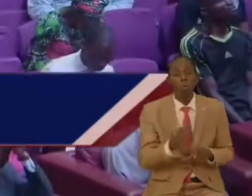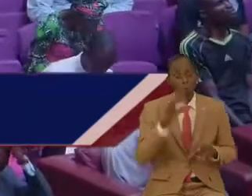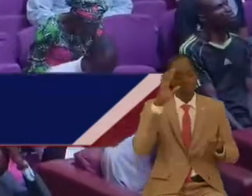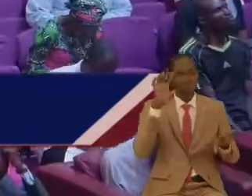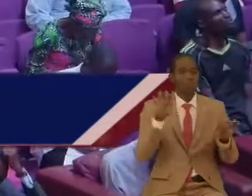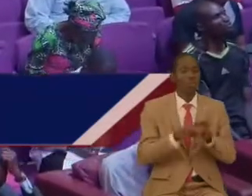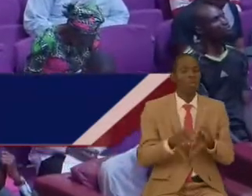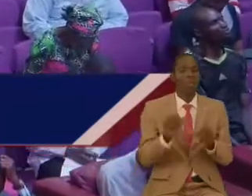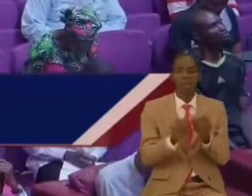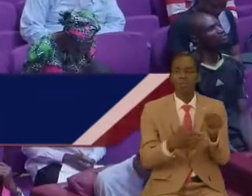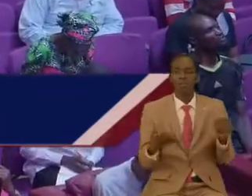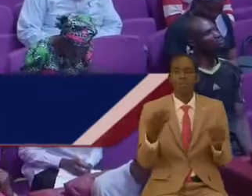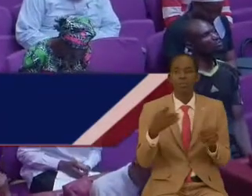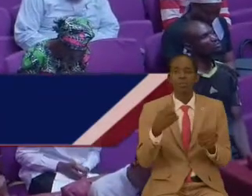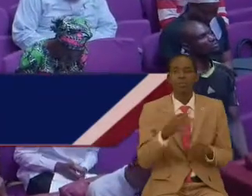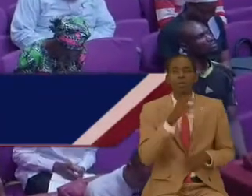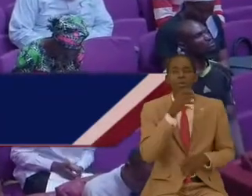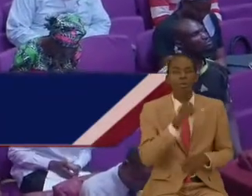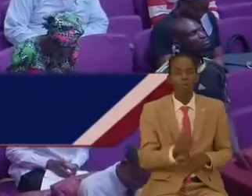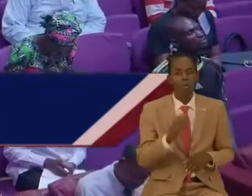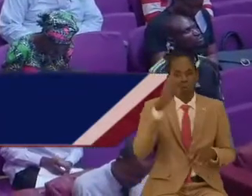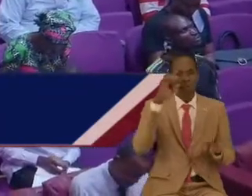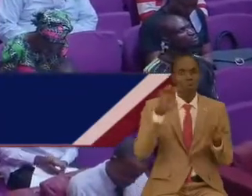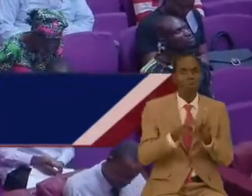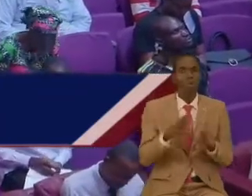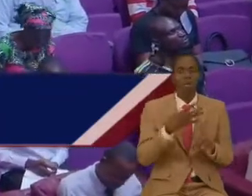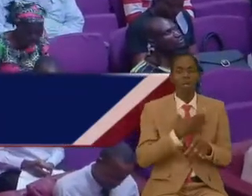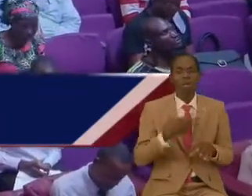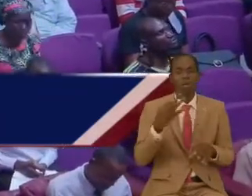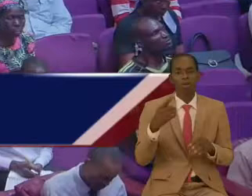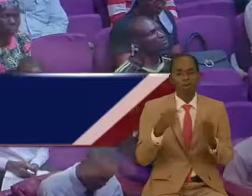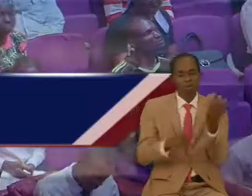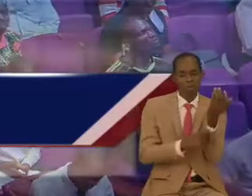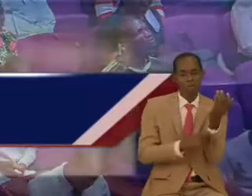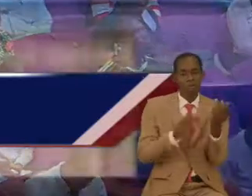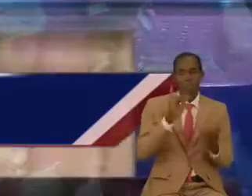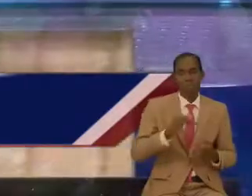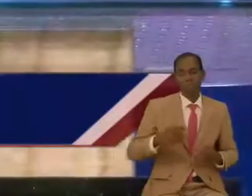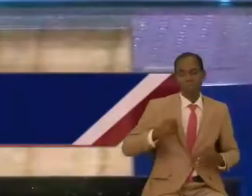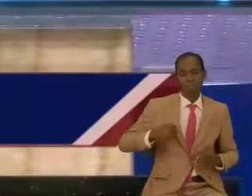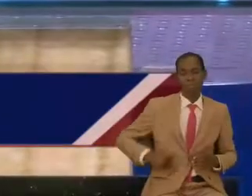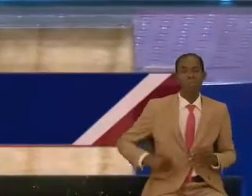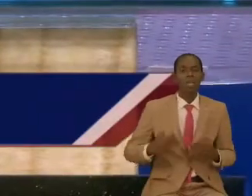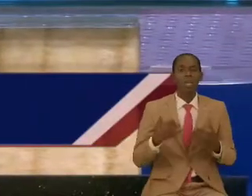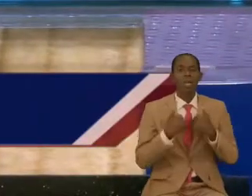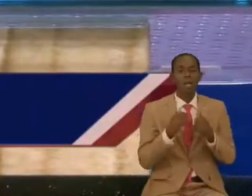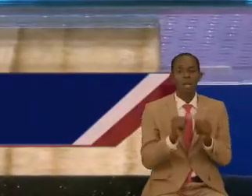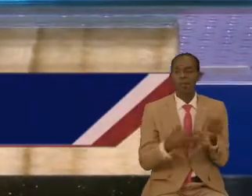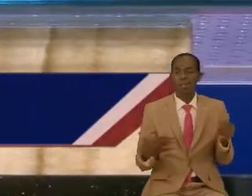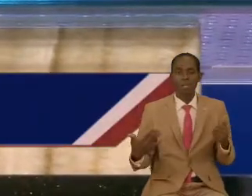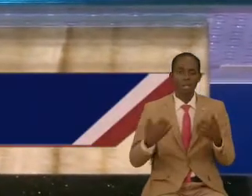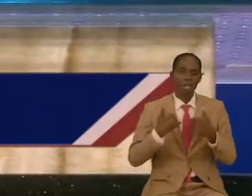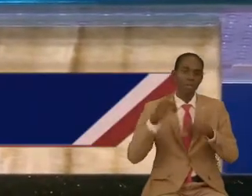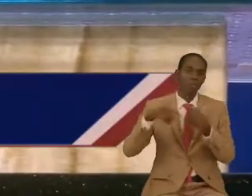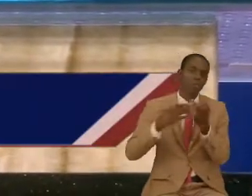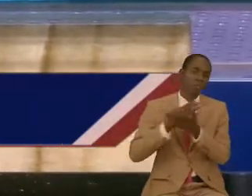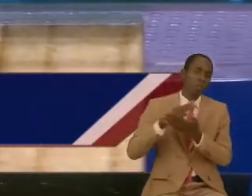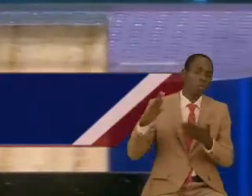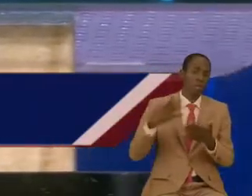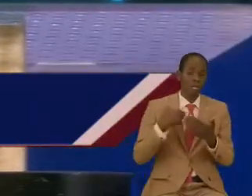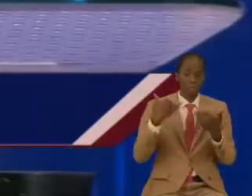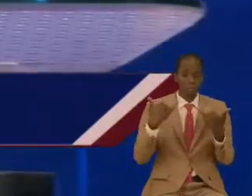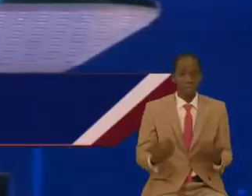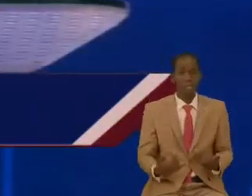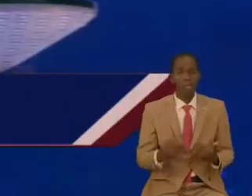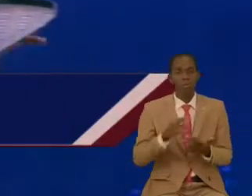Everything of the old covenant and of the fleshly circumcision, everything has passed away, and now he